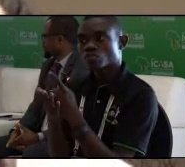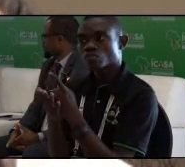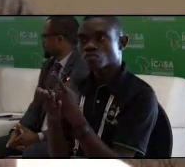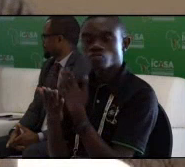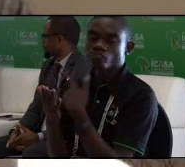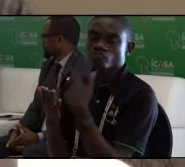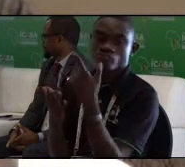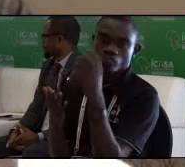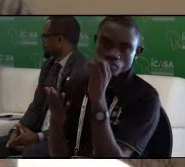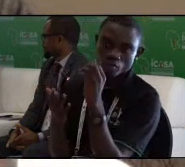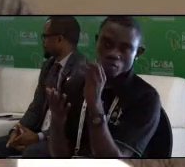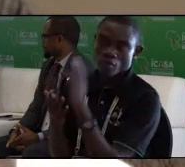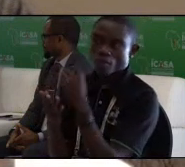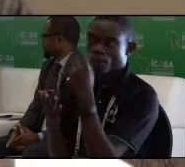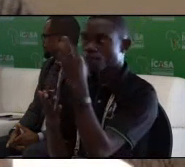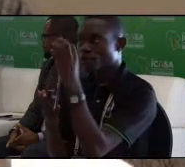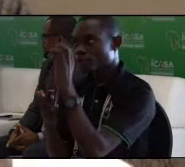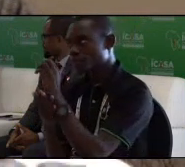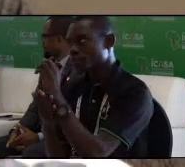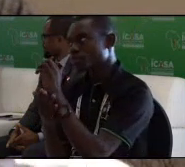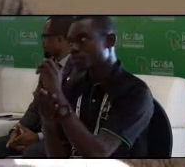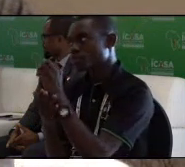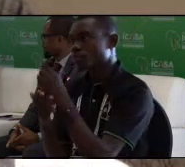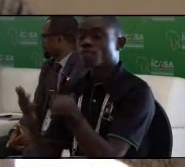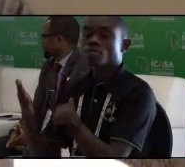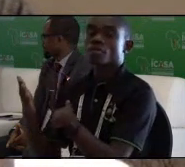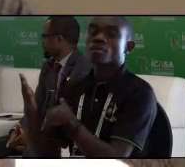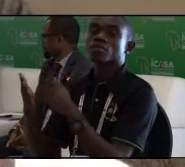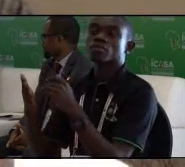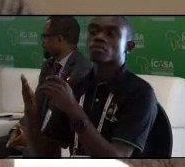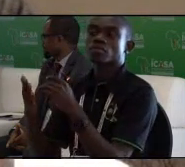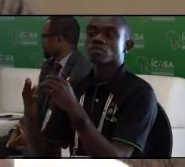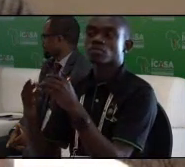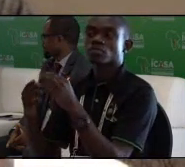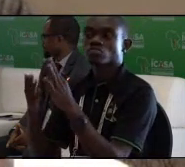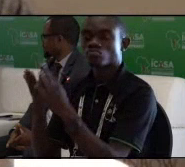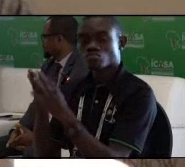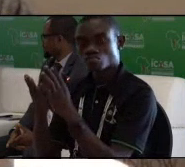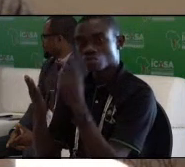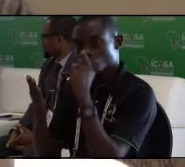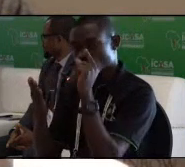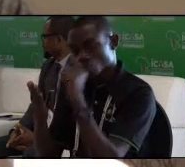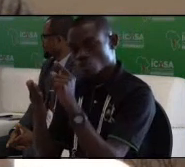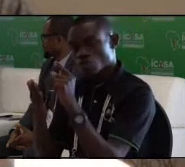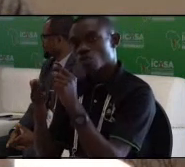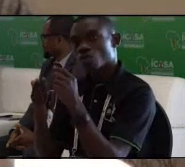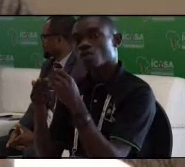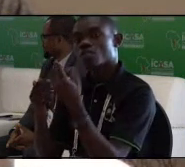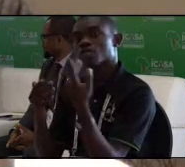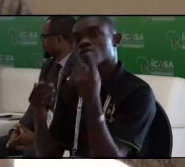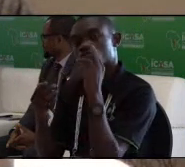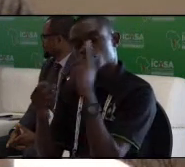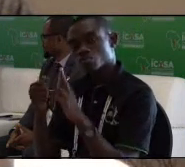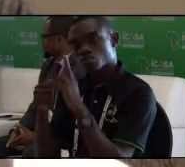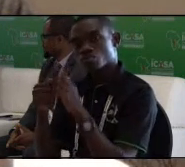procuring 70 oral and then 30 blood-based, be it Global Fund, be it